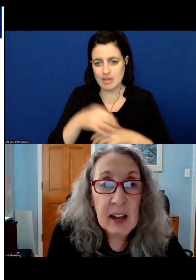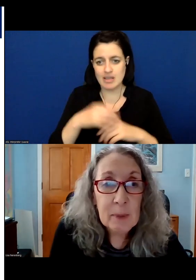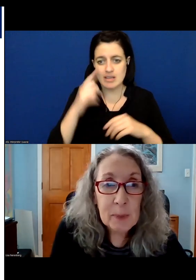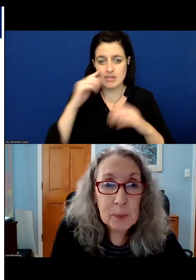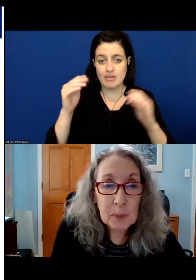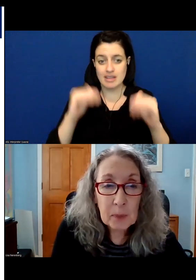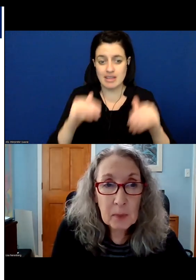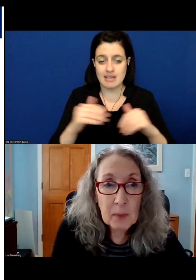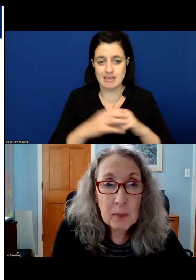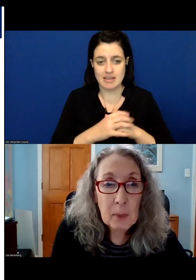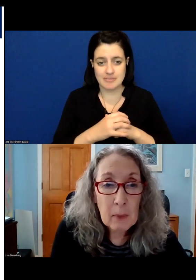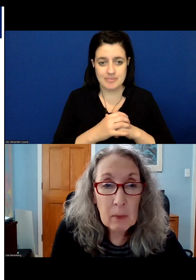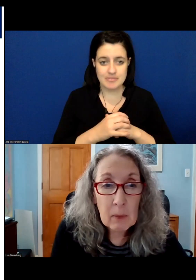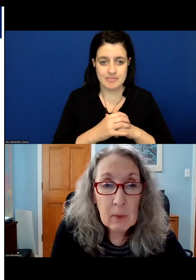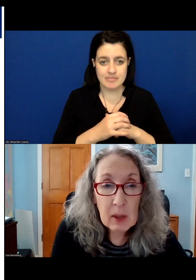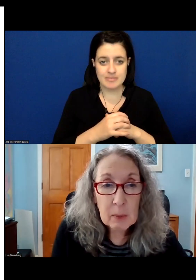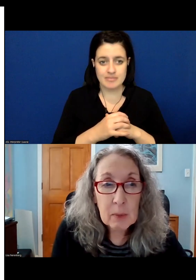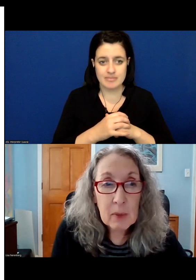next slide.